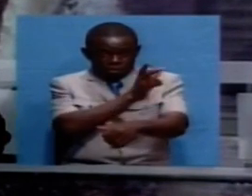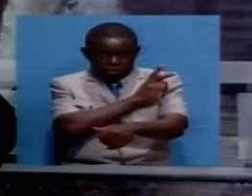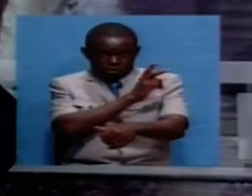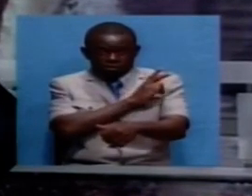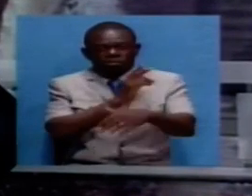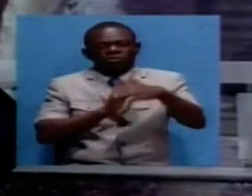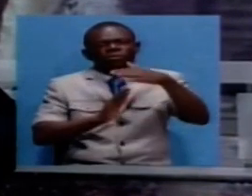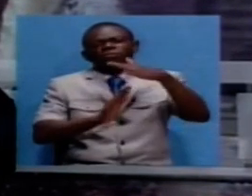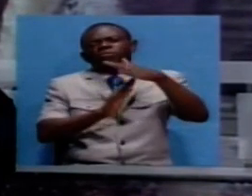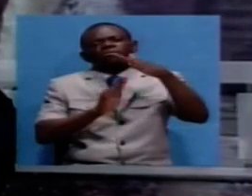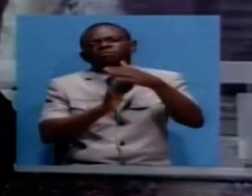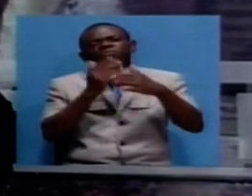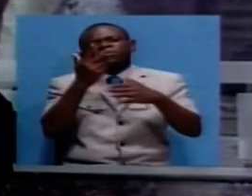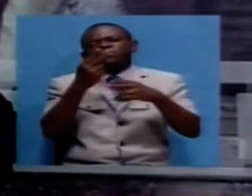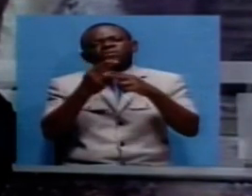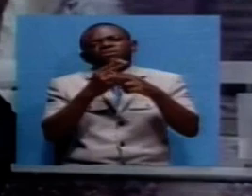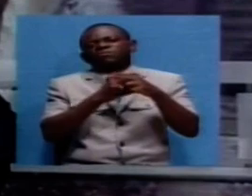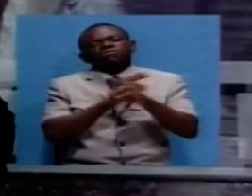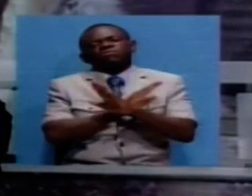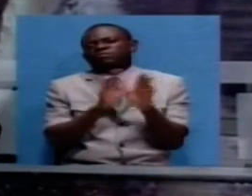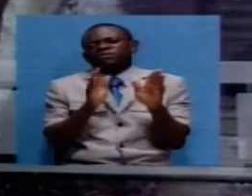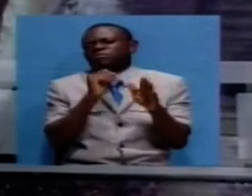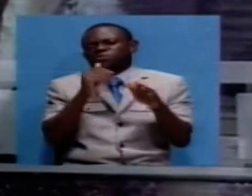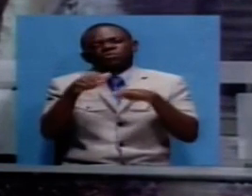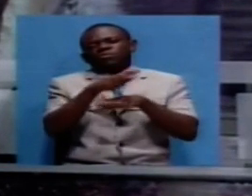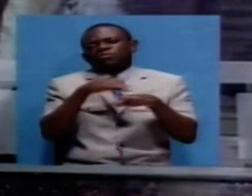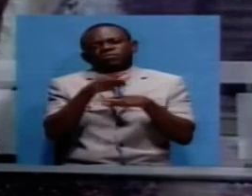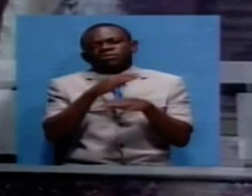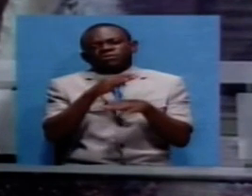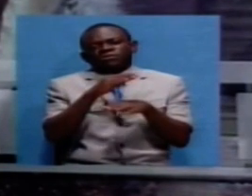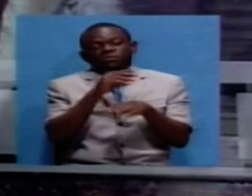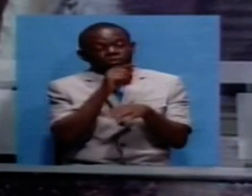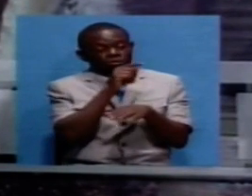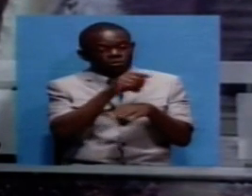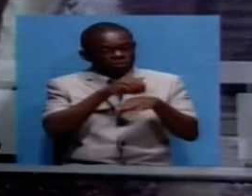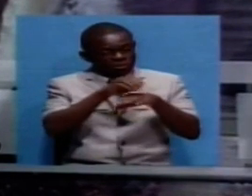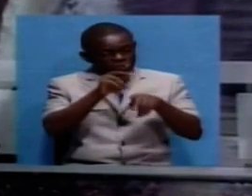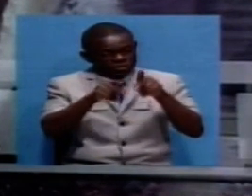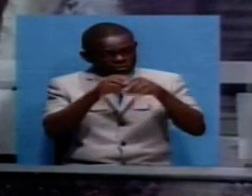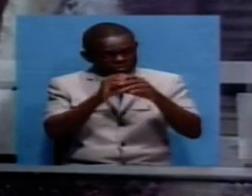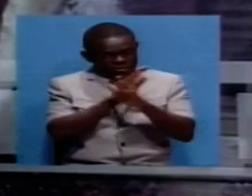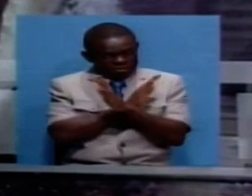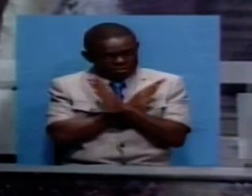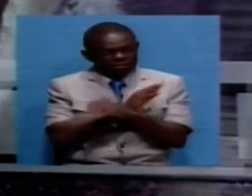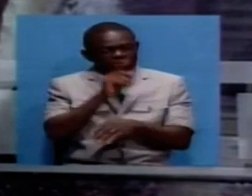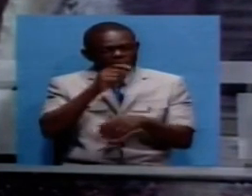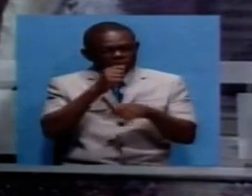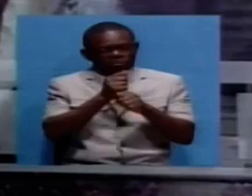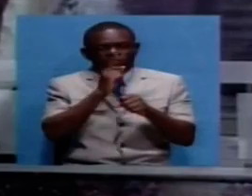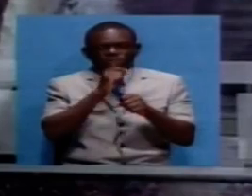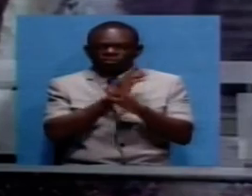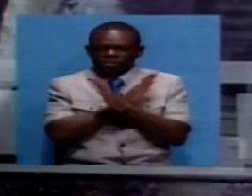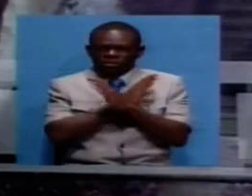Assembly. Mr. Sangwa has since advised Zambians to ensure the country remains the beacon of peace by painting the